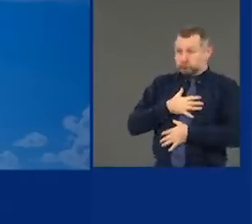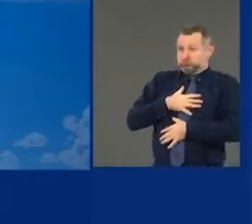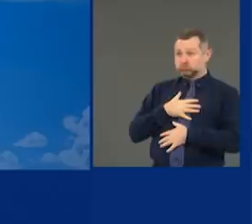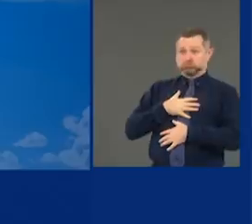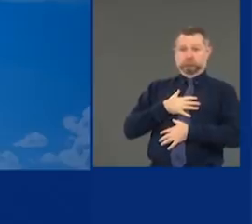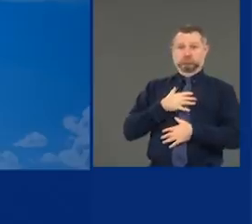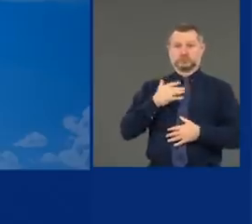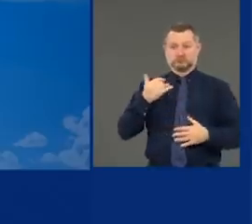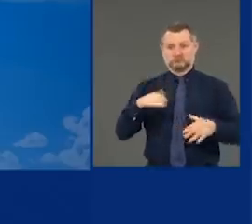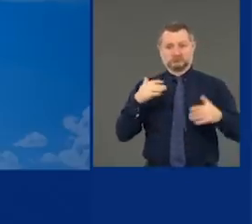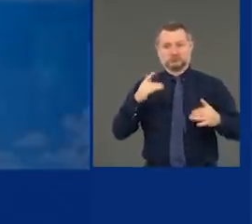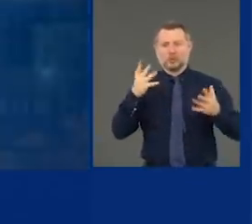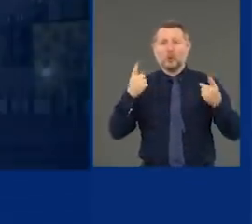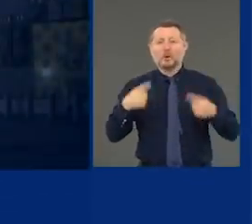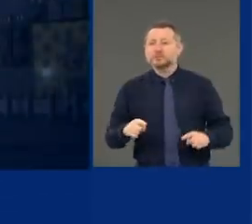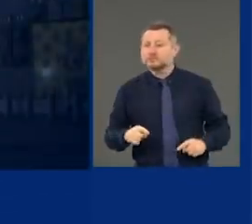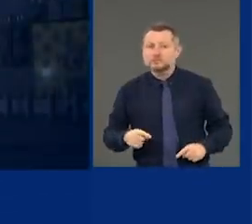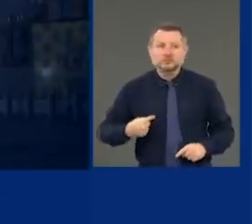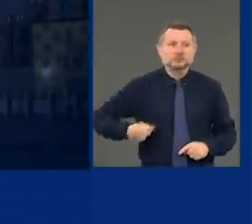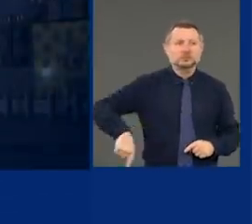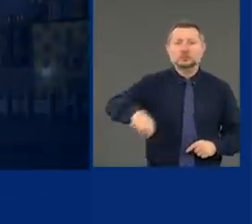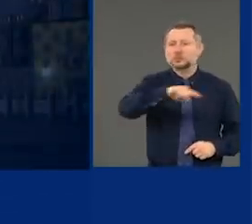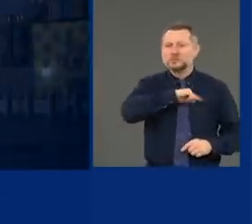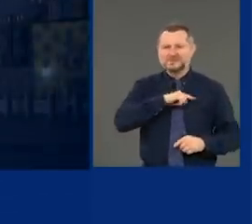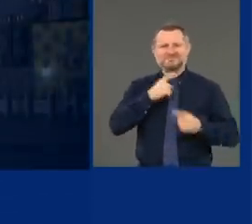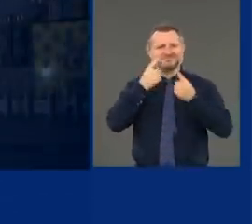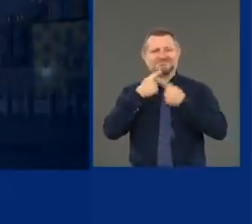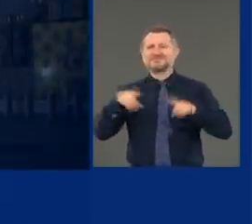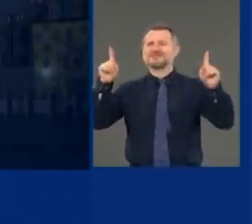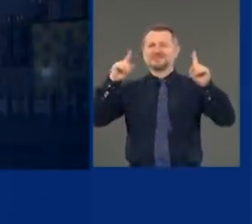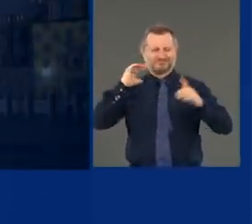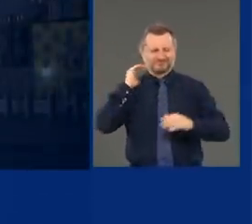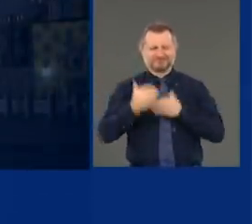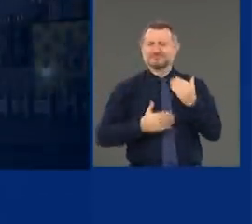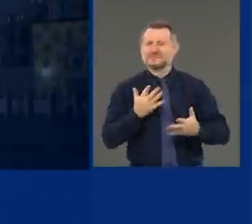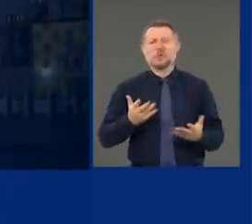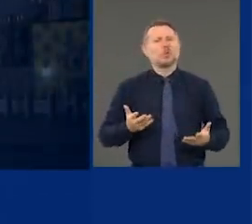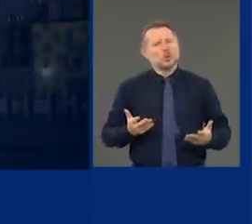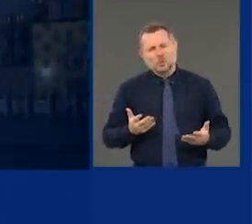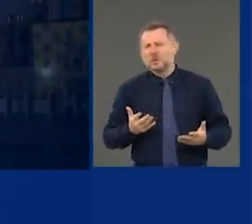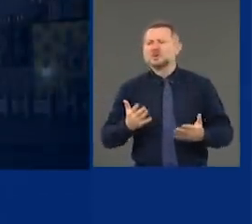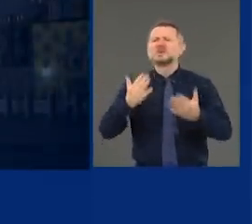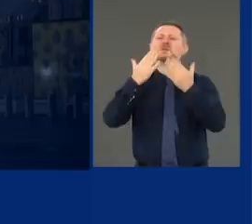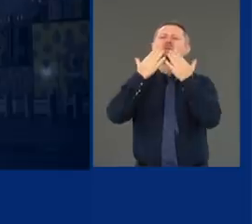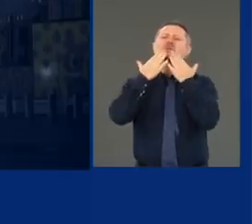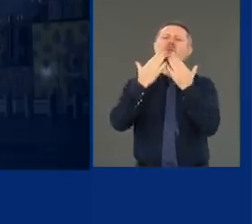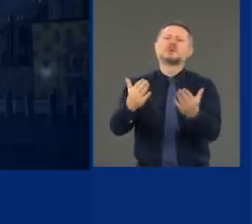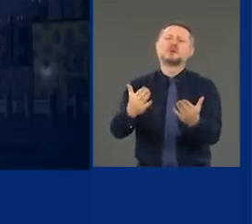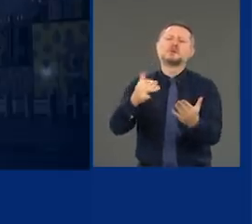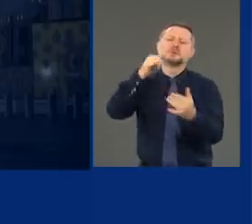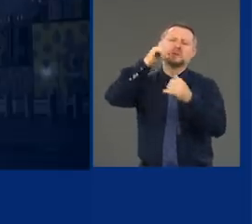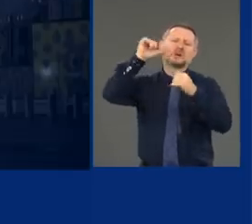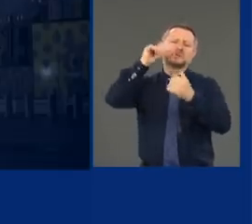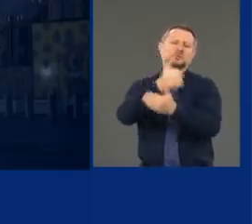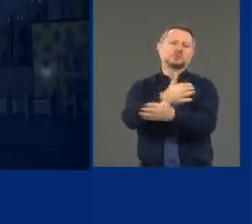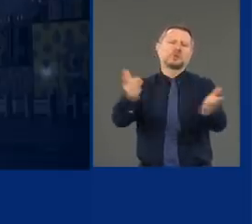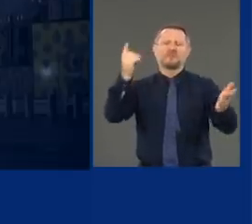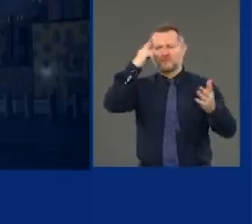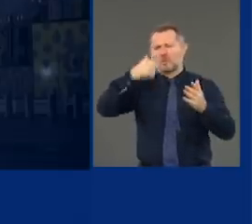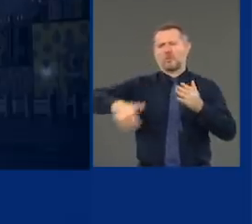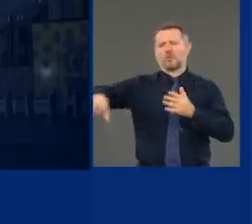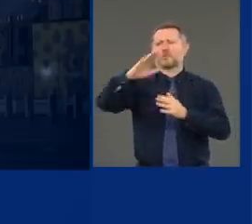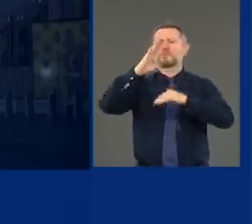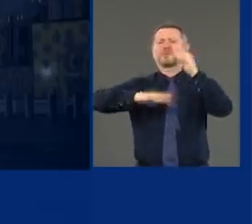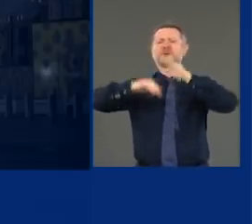it. New Yorkers did it. It's that simple. We said thank you yesterday. We lit up all the city and